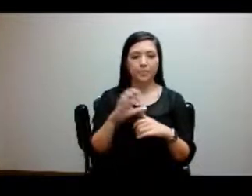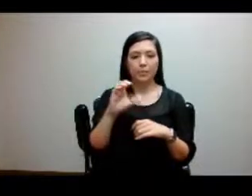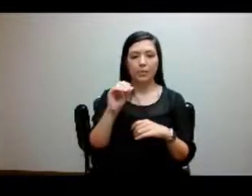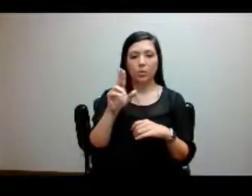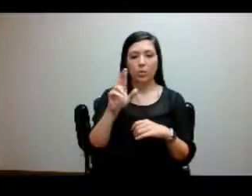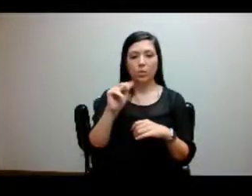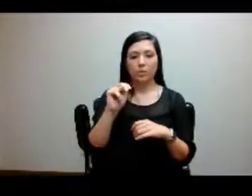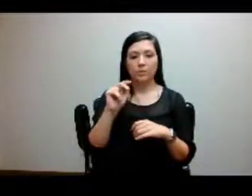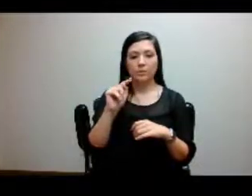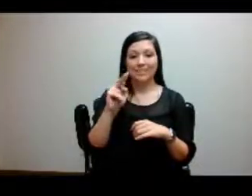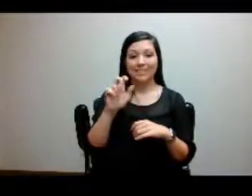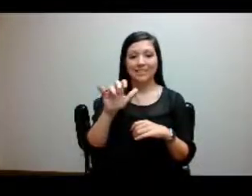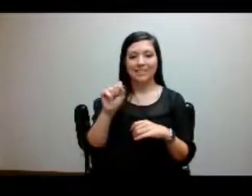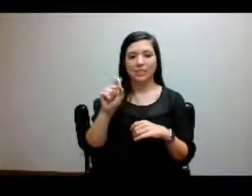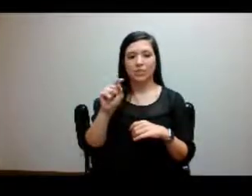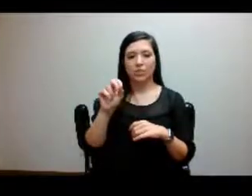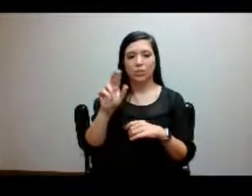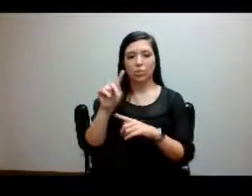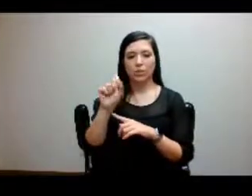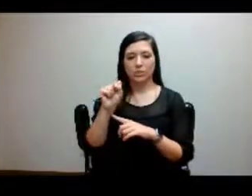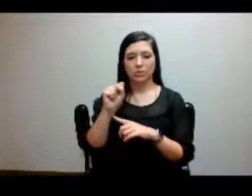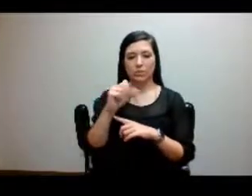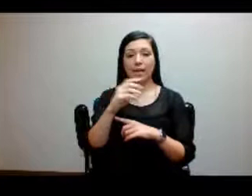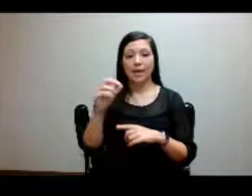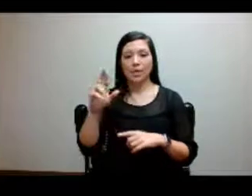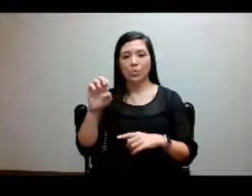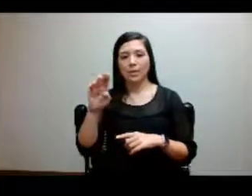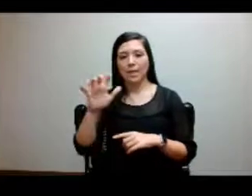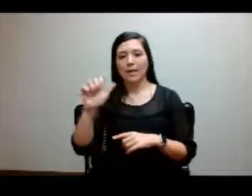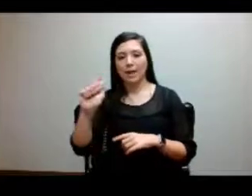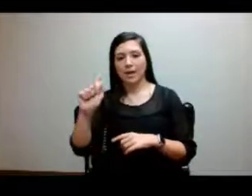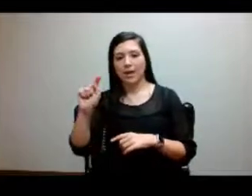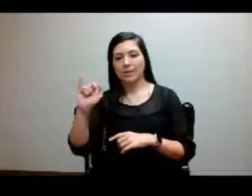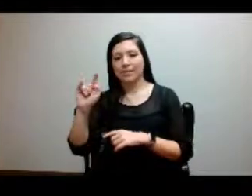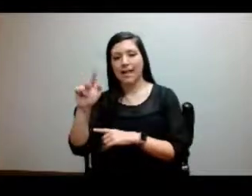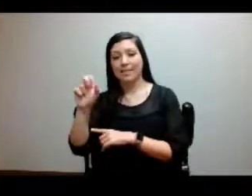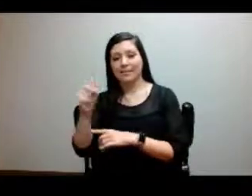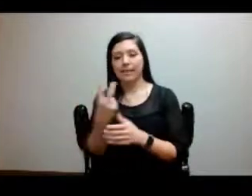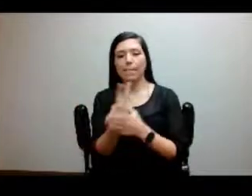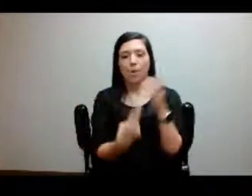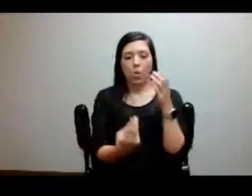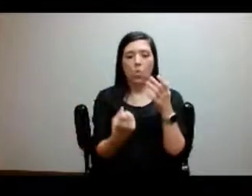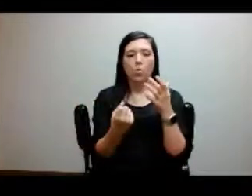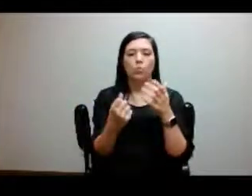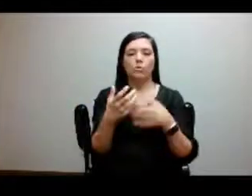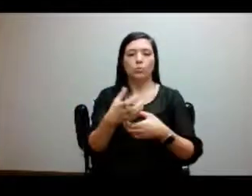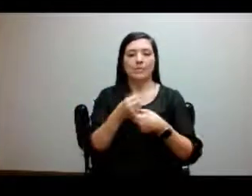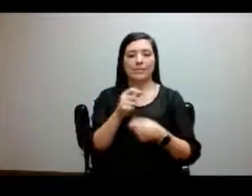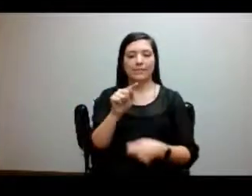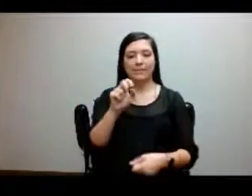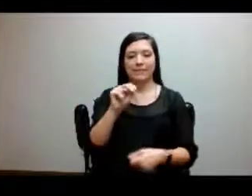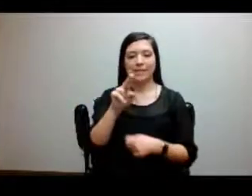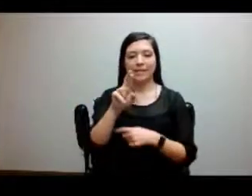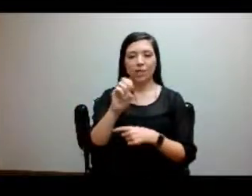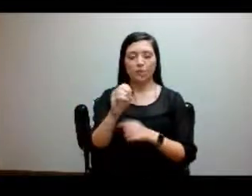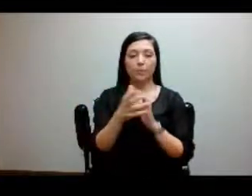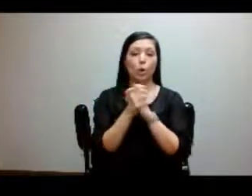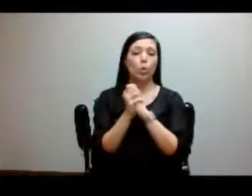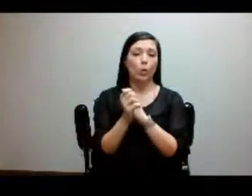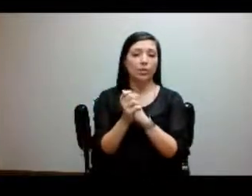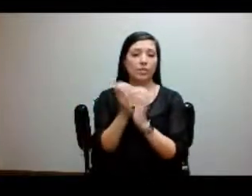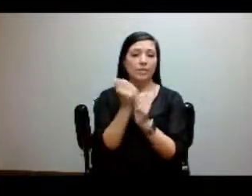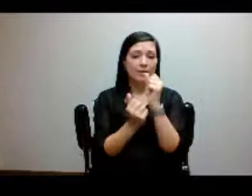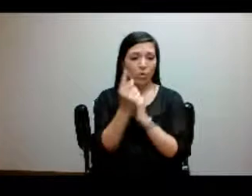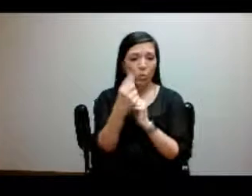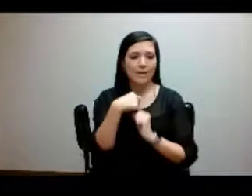And Courtney Stortz and Rebecca Titus both received tenure. Congratulations to everyone. I think we